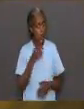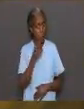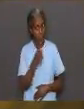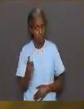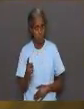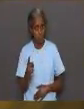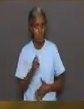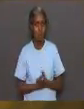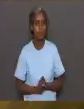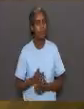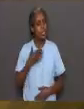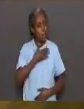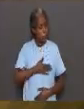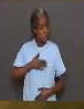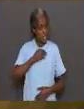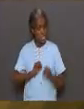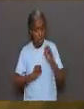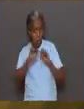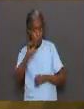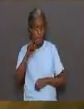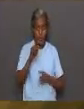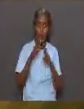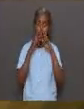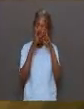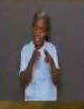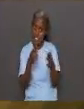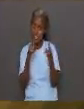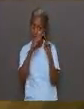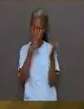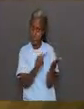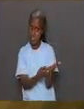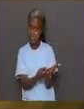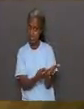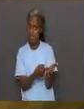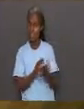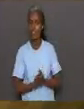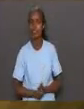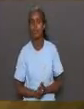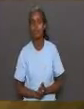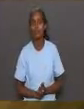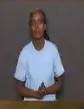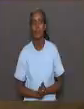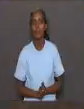Welcome back, everyone. Please compare your answers to these.